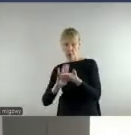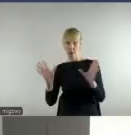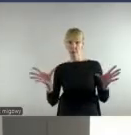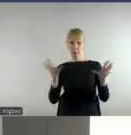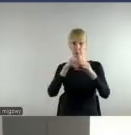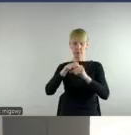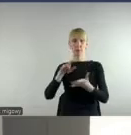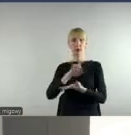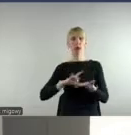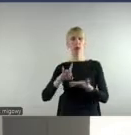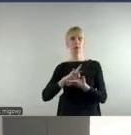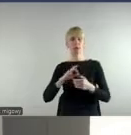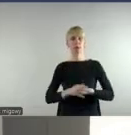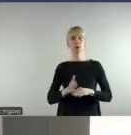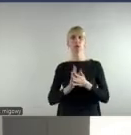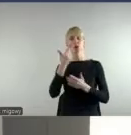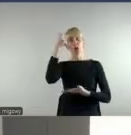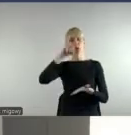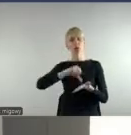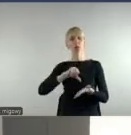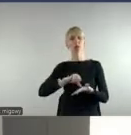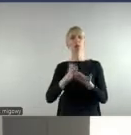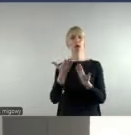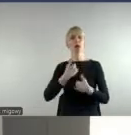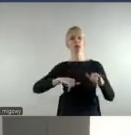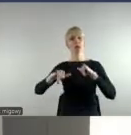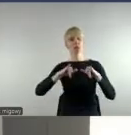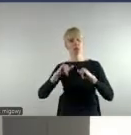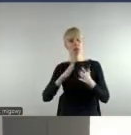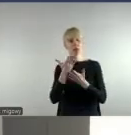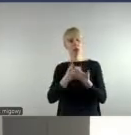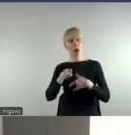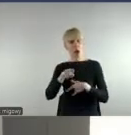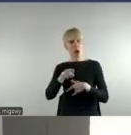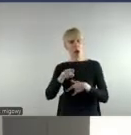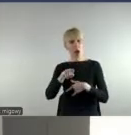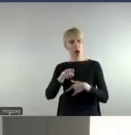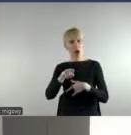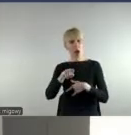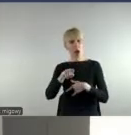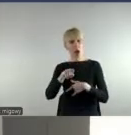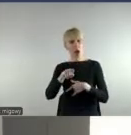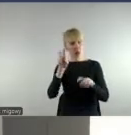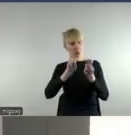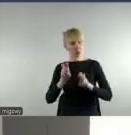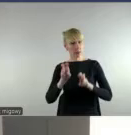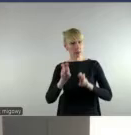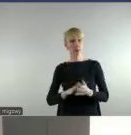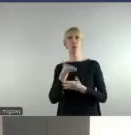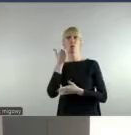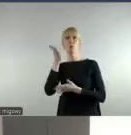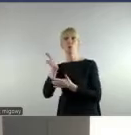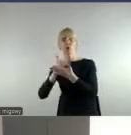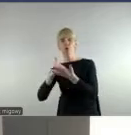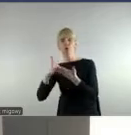county, two county crisis management centers at the headquarters fire